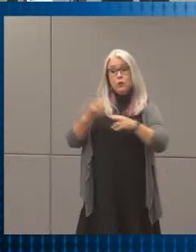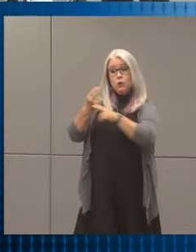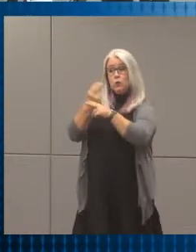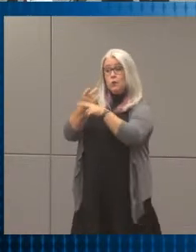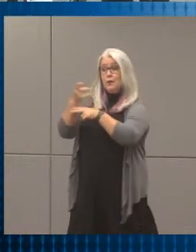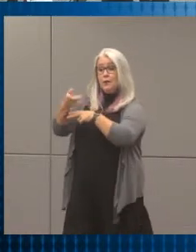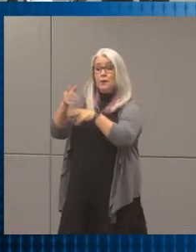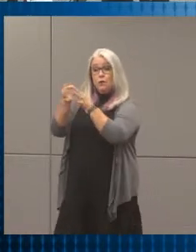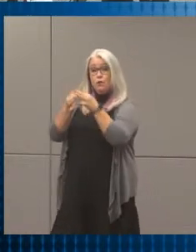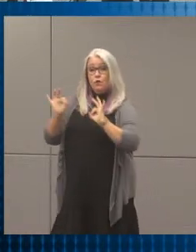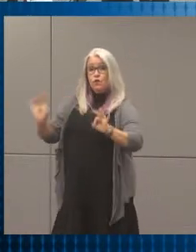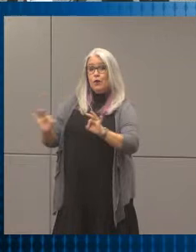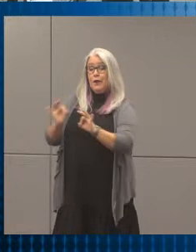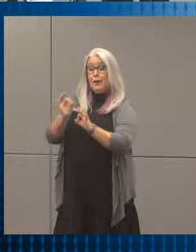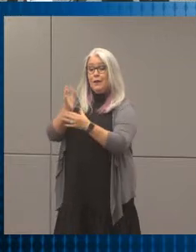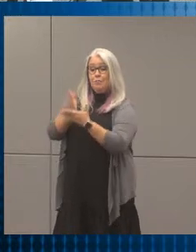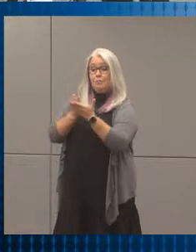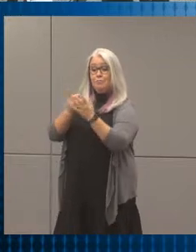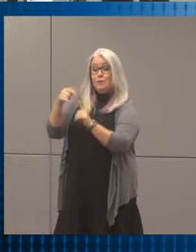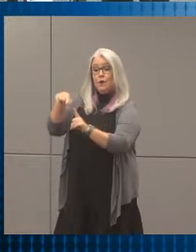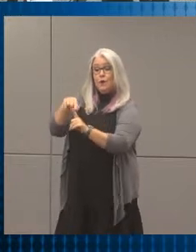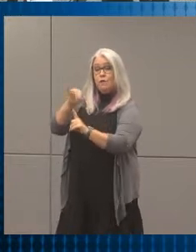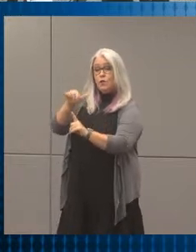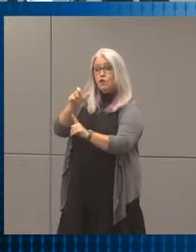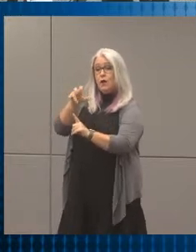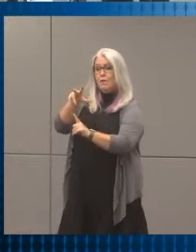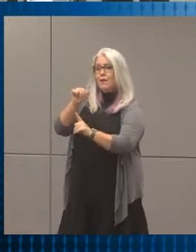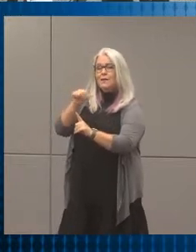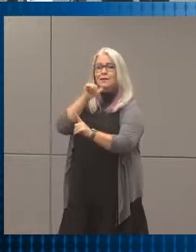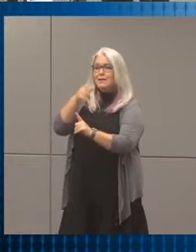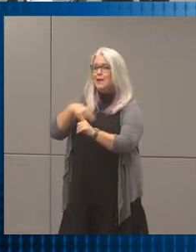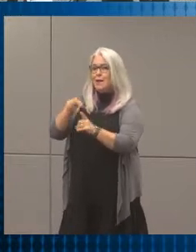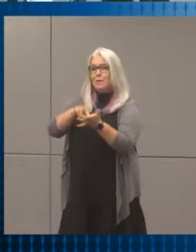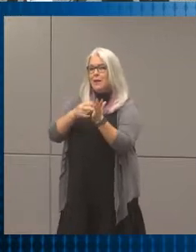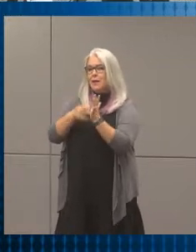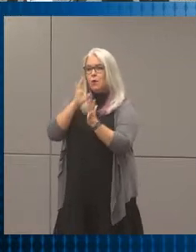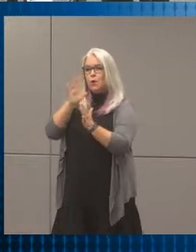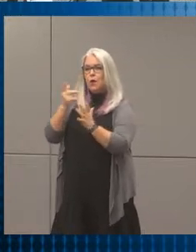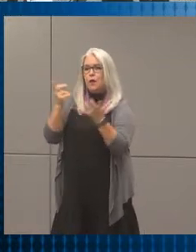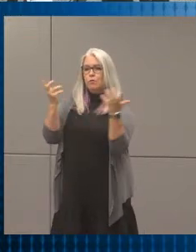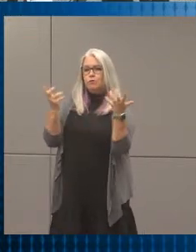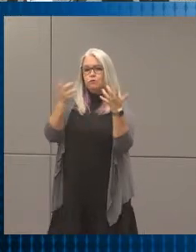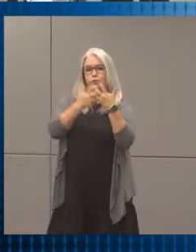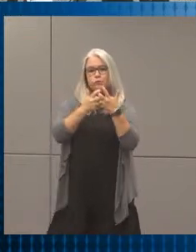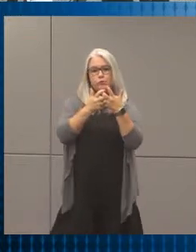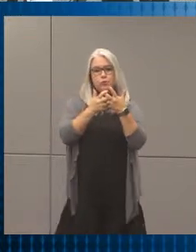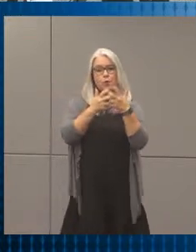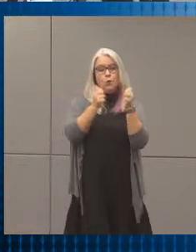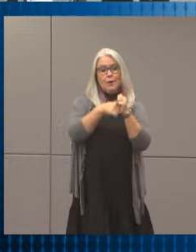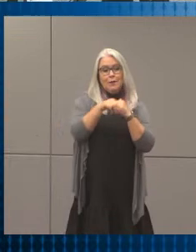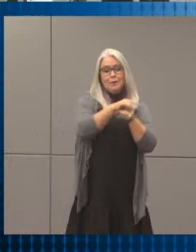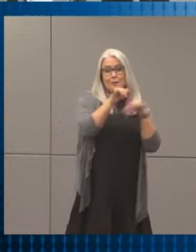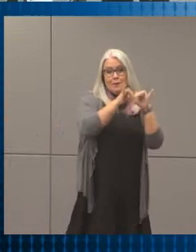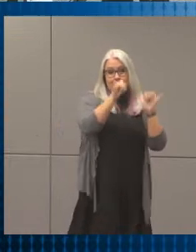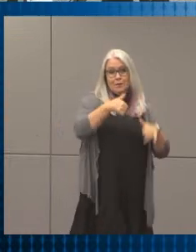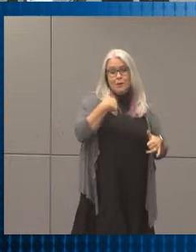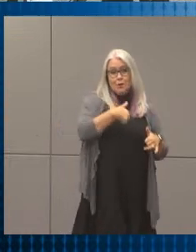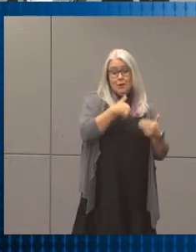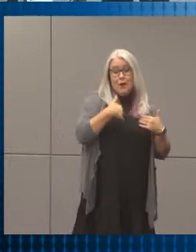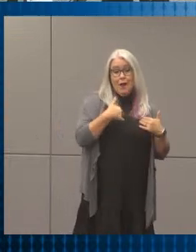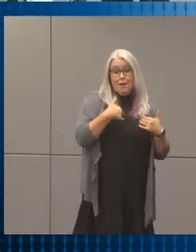Java doesn't mean it's necessarily going to work with the systems that we already have. We have to test that to find